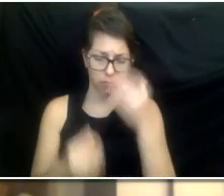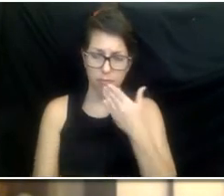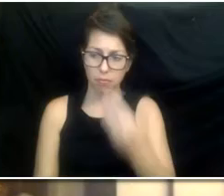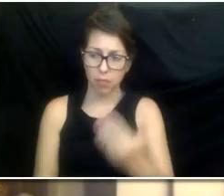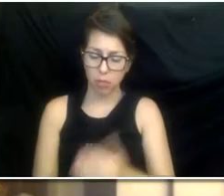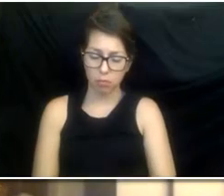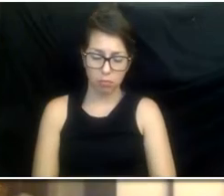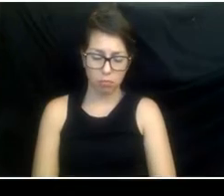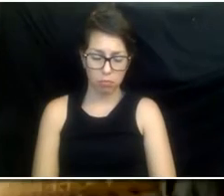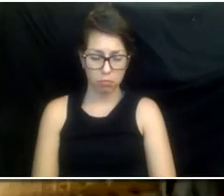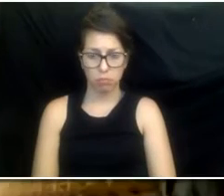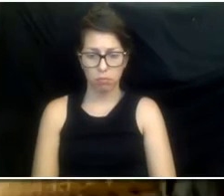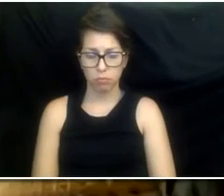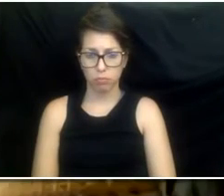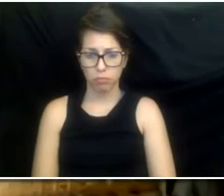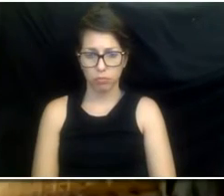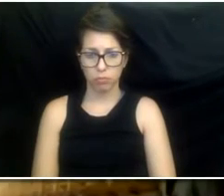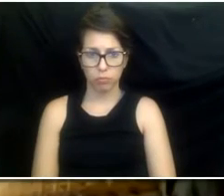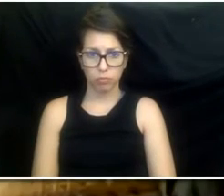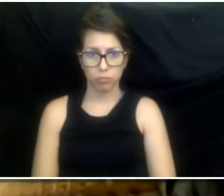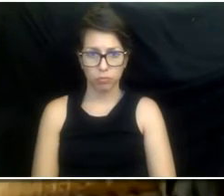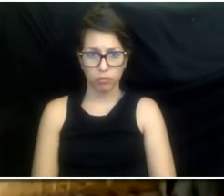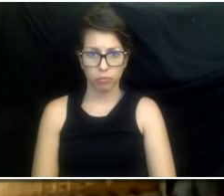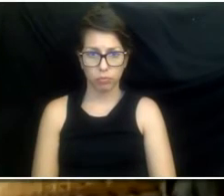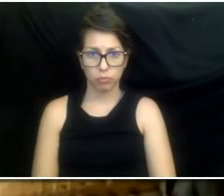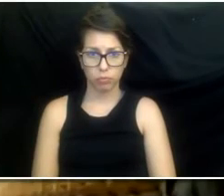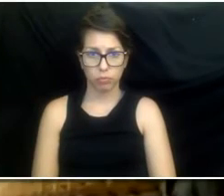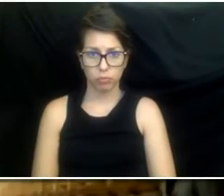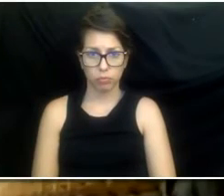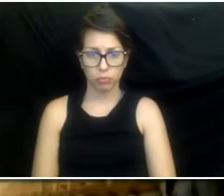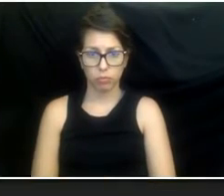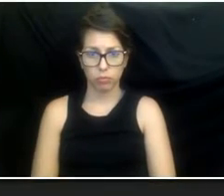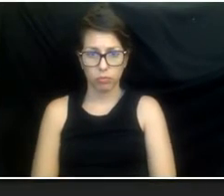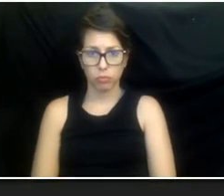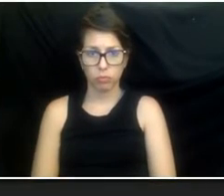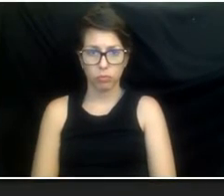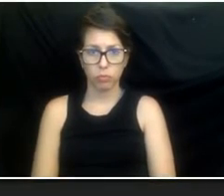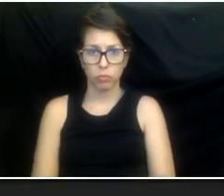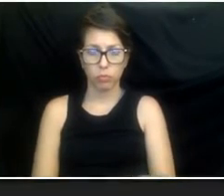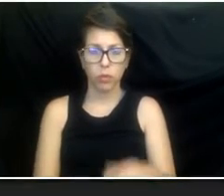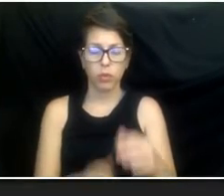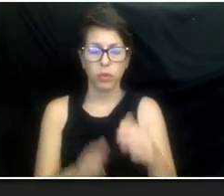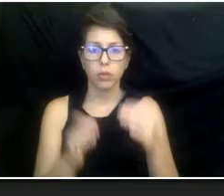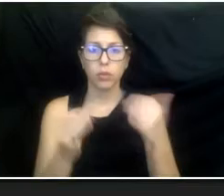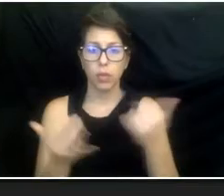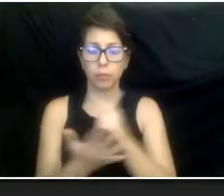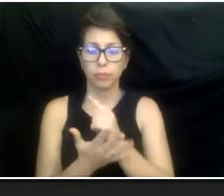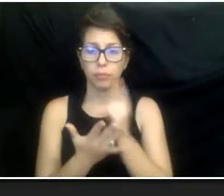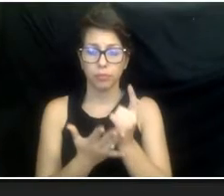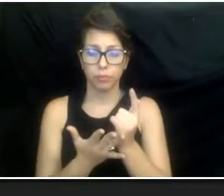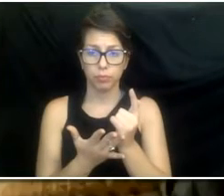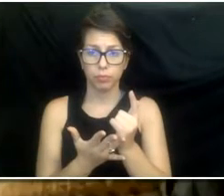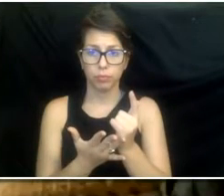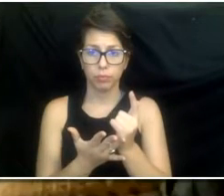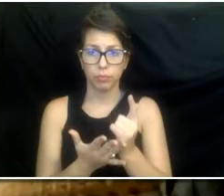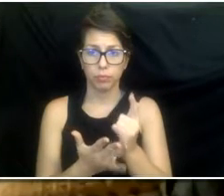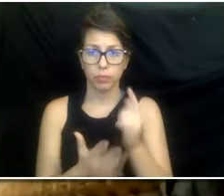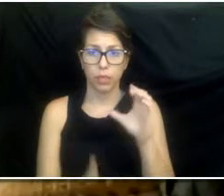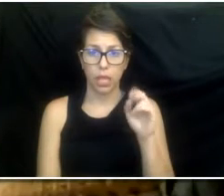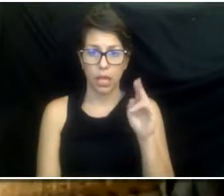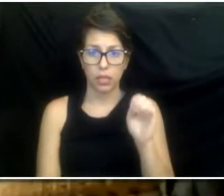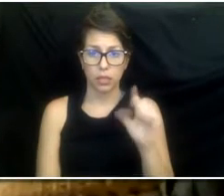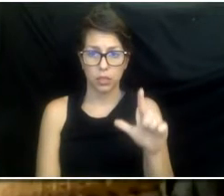questions thank you um judge it's good to see you uh you too could you maybe give us a little more